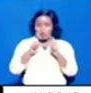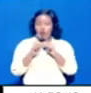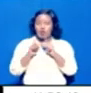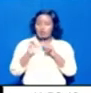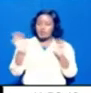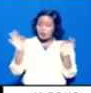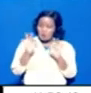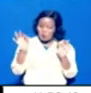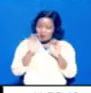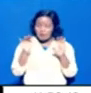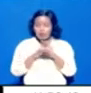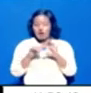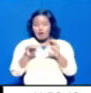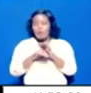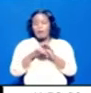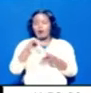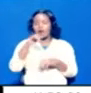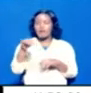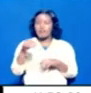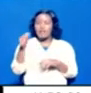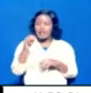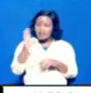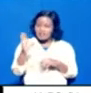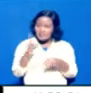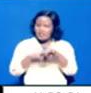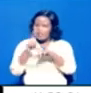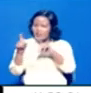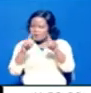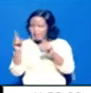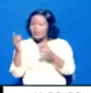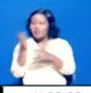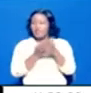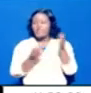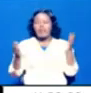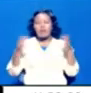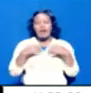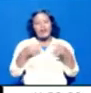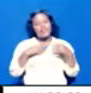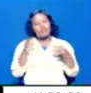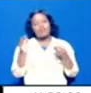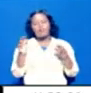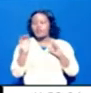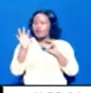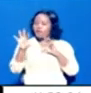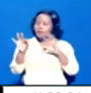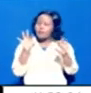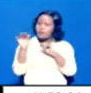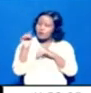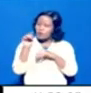Service Commission were doing interviews, some of us had already ranked you before they made the announcement.